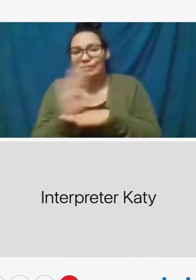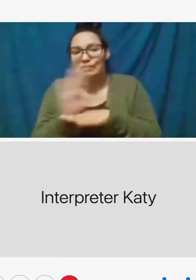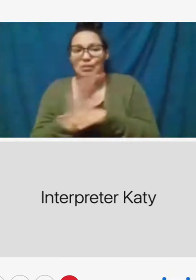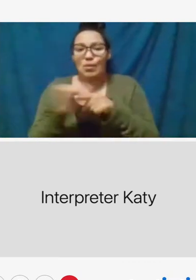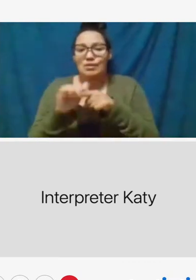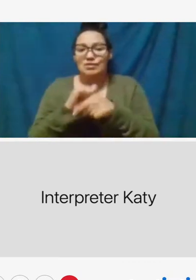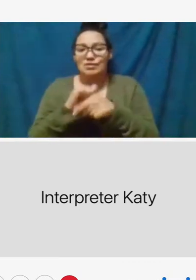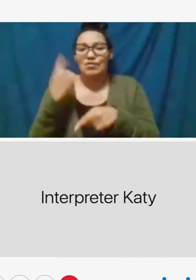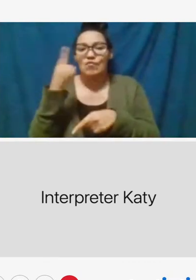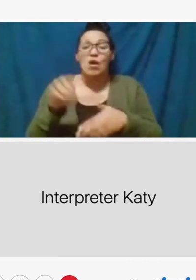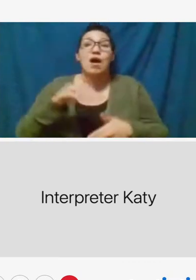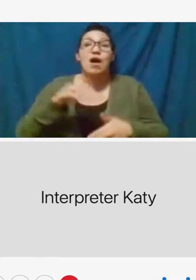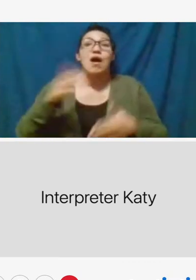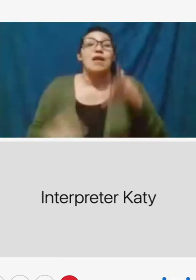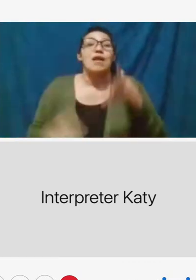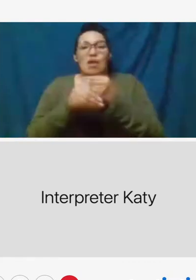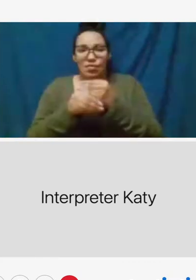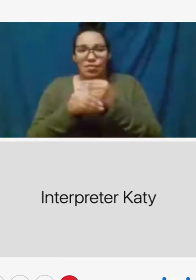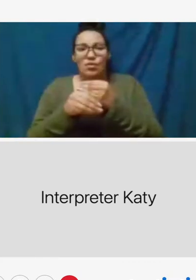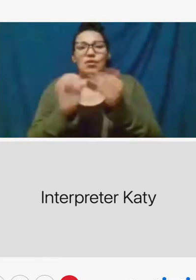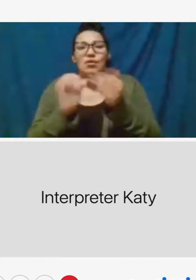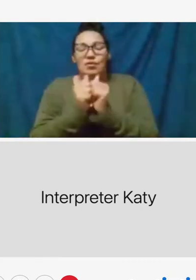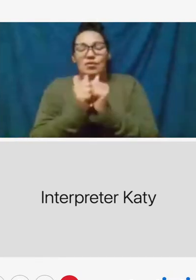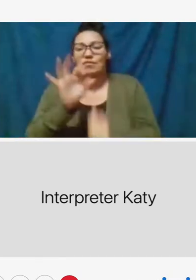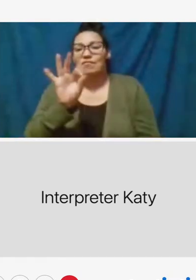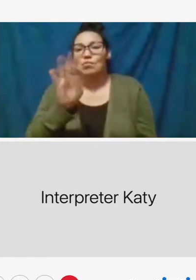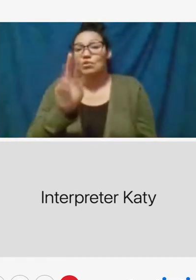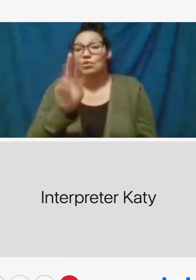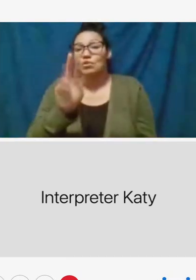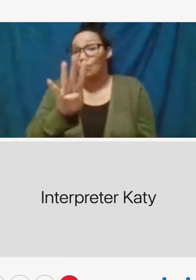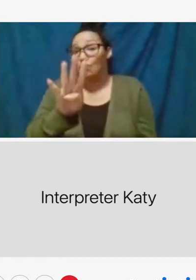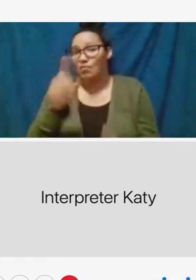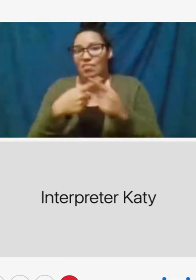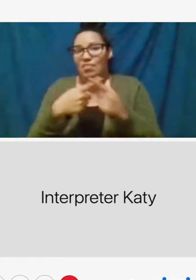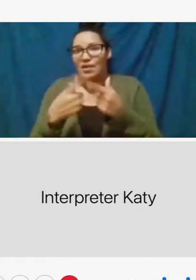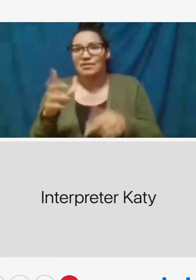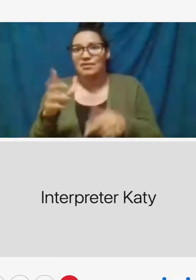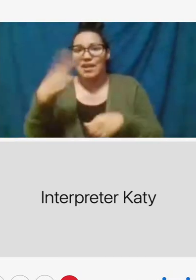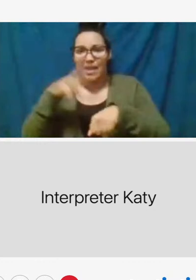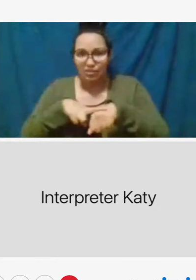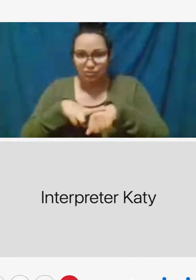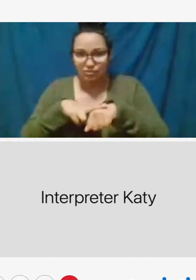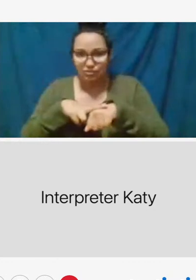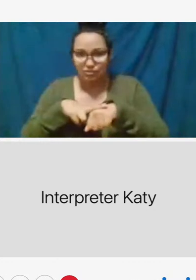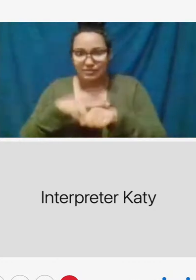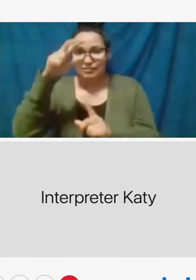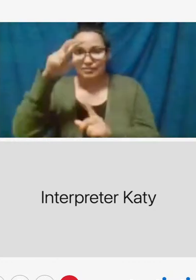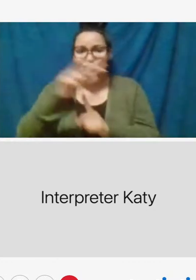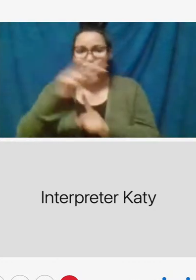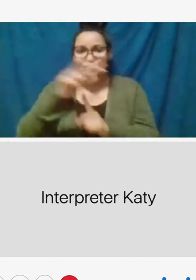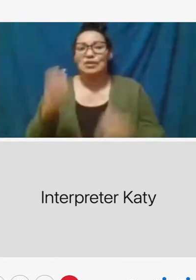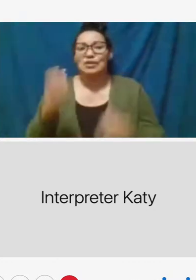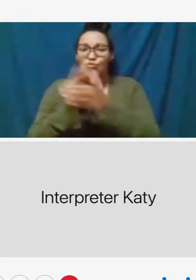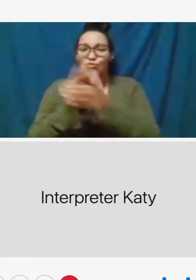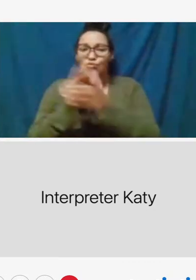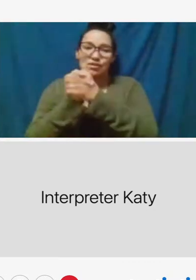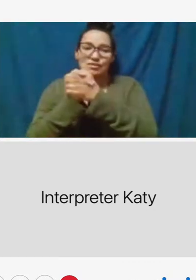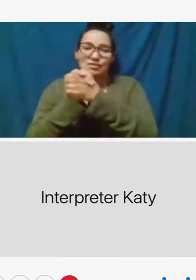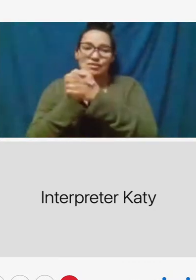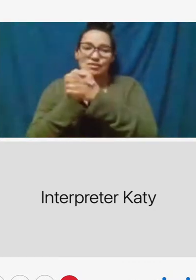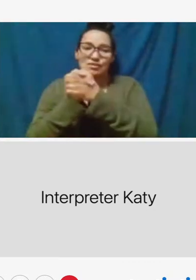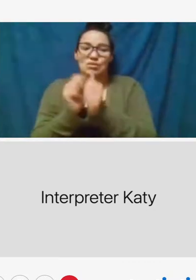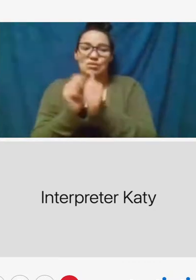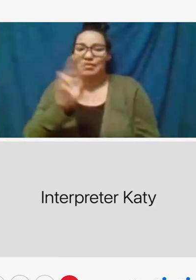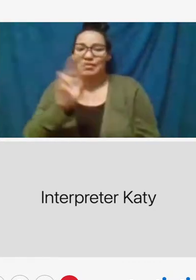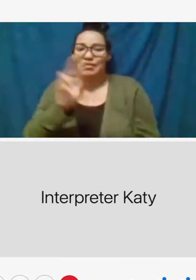held February 24th and then on to Nationals congratulations to our BHS for join the price team thank you and I will now pass this on to